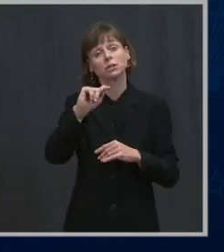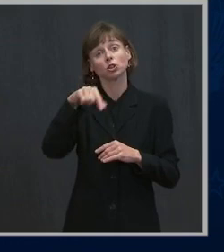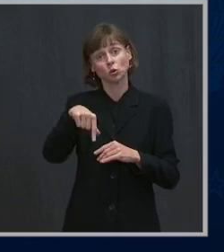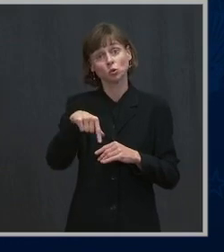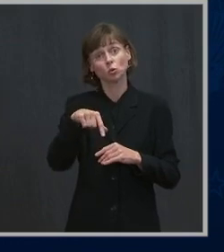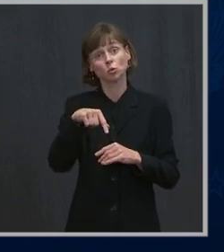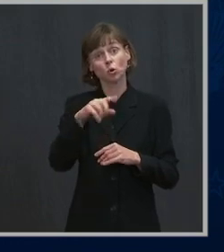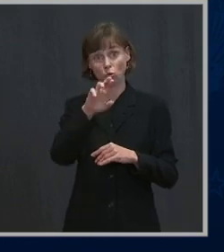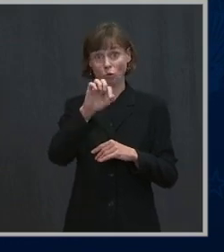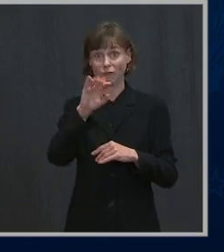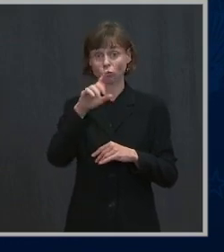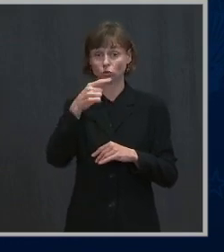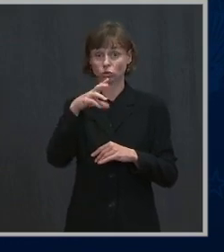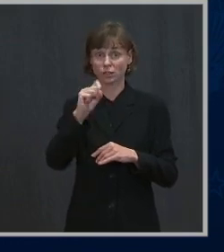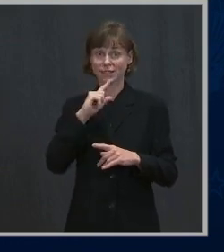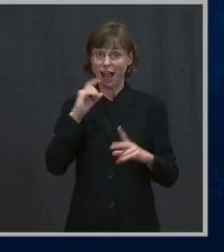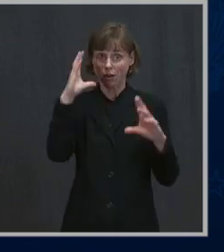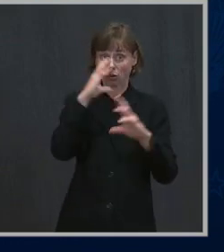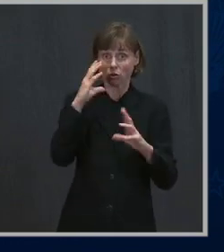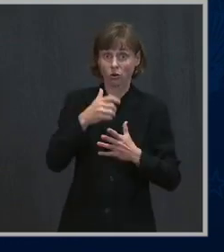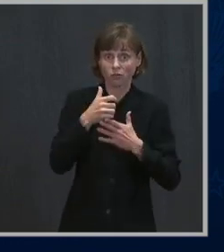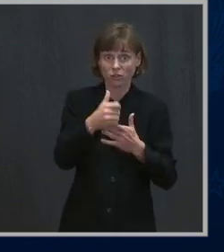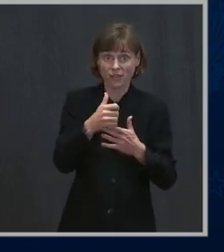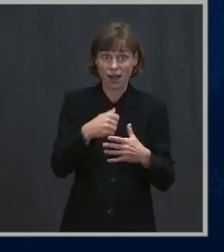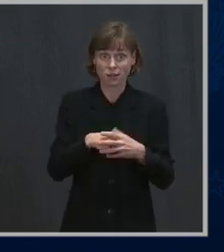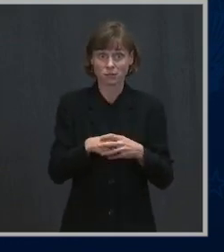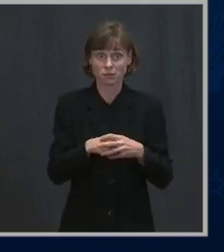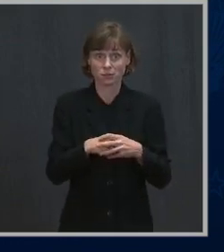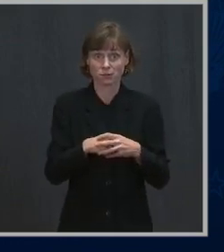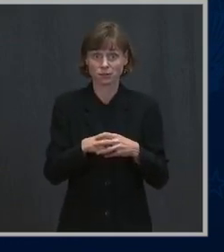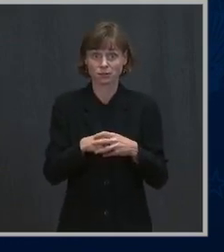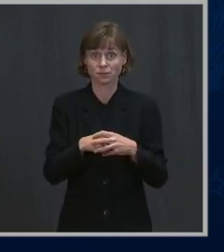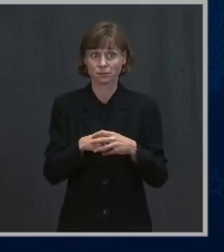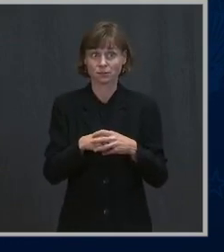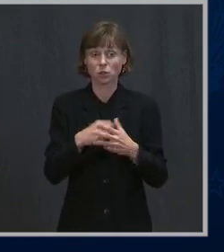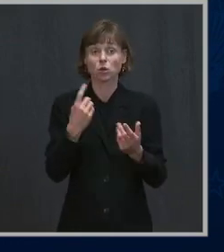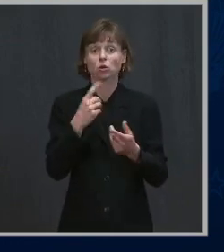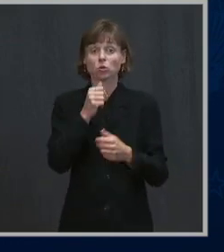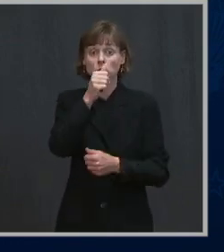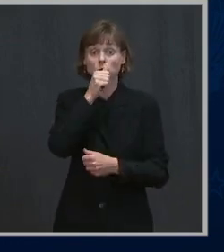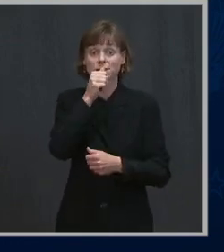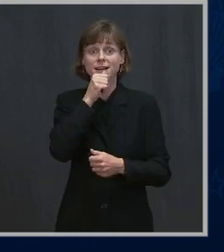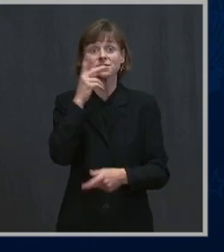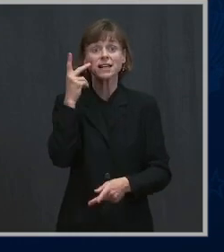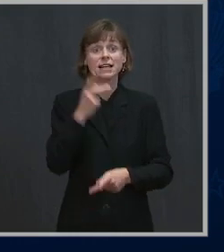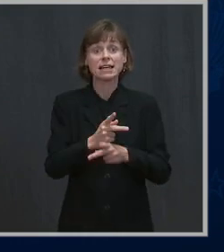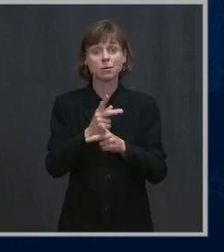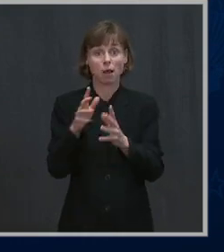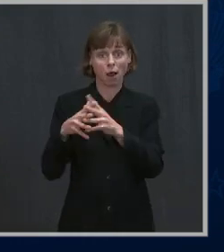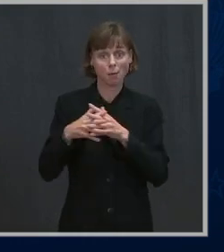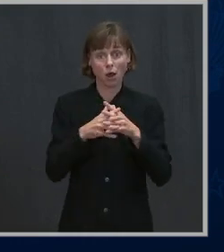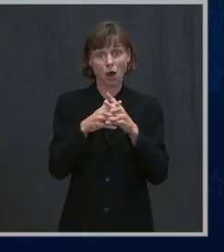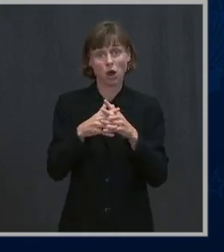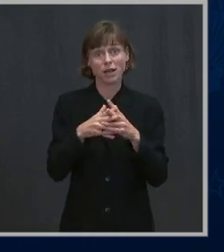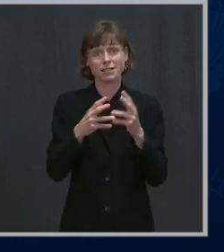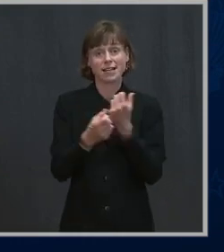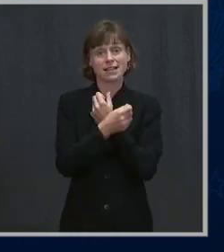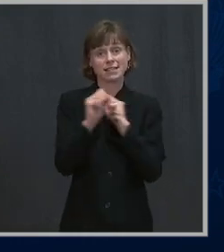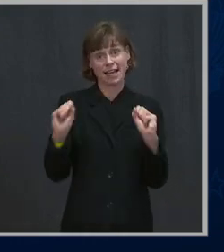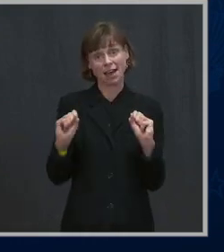finally to successfully reassert our diplomacy and keep americans safe prosperous and